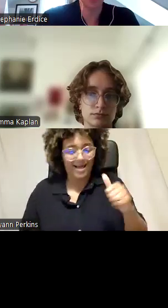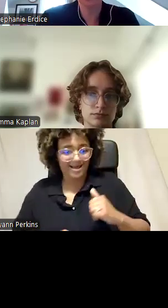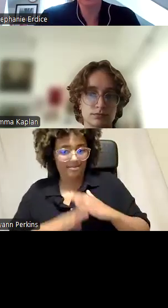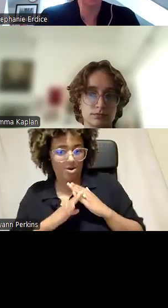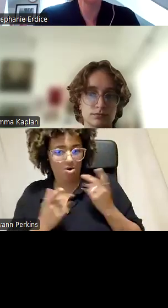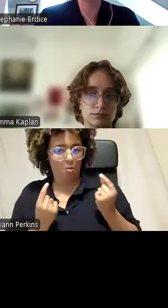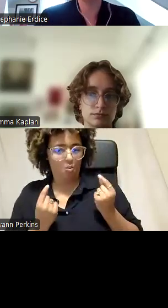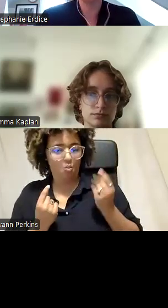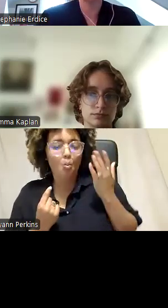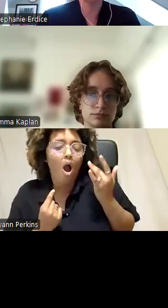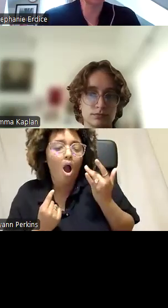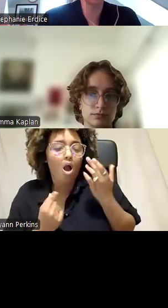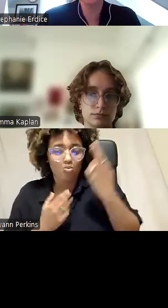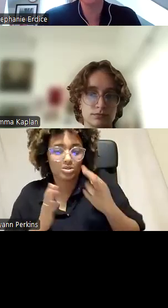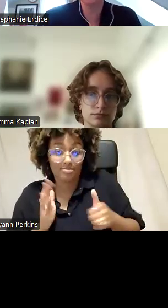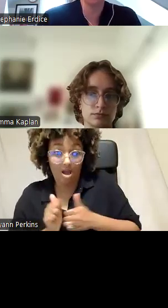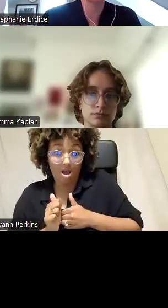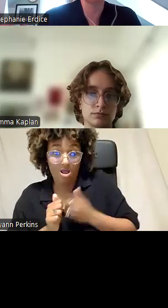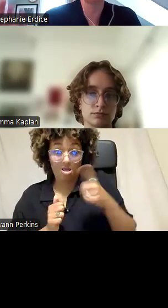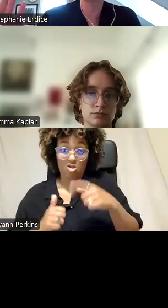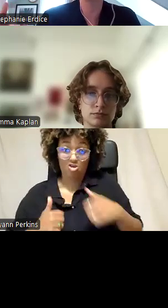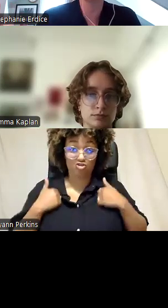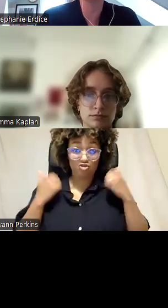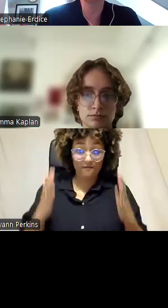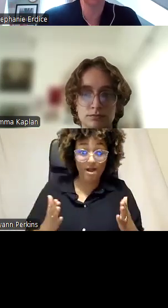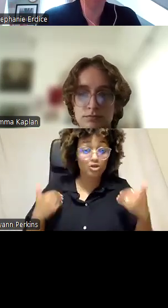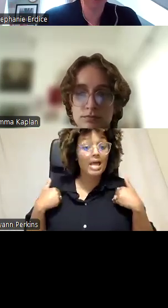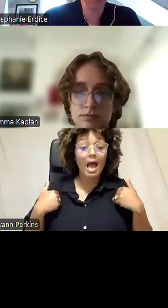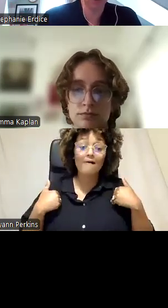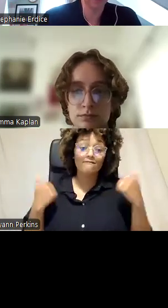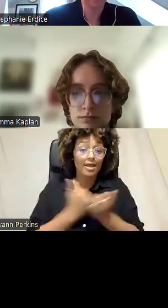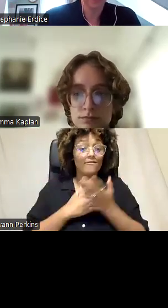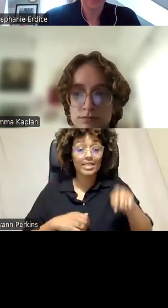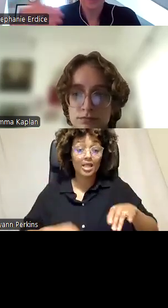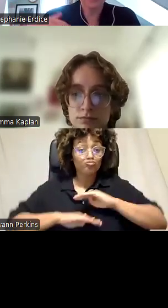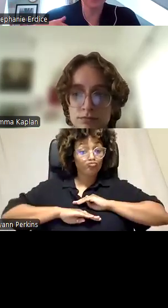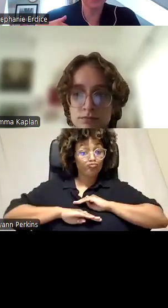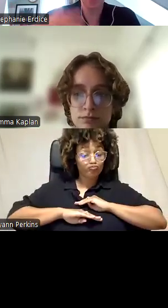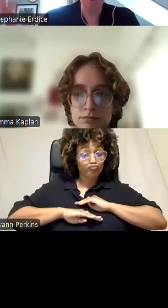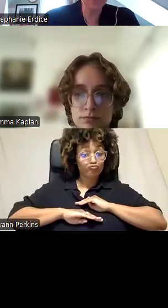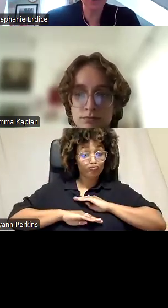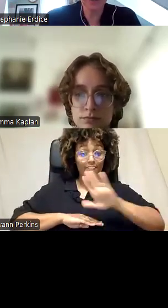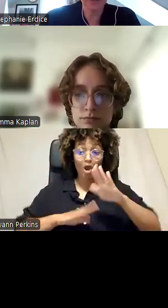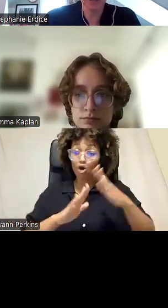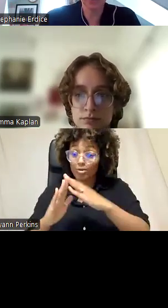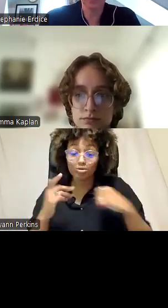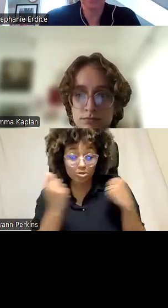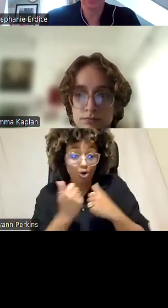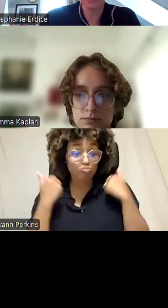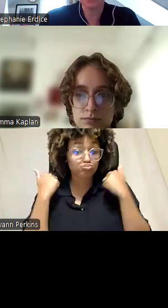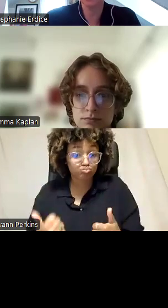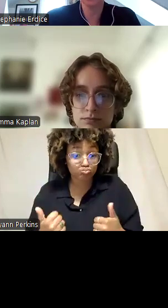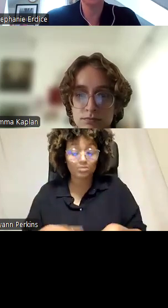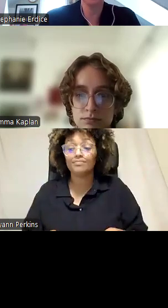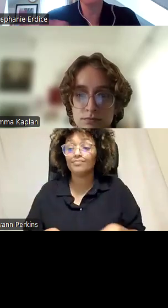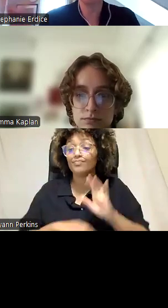community generally have what they need, which is really possible, and that's what we always want to work towards? Is it because all the services that a survivor